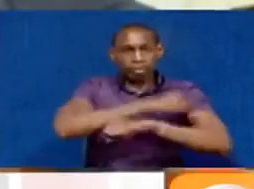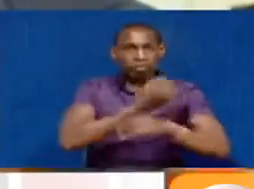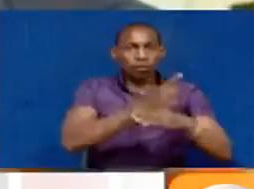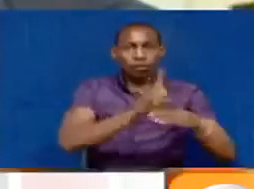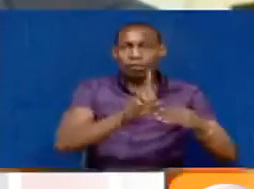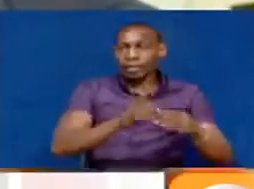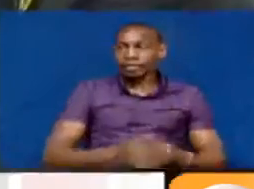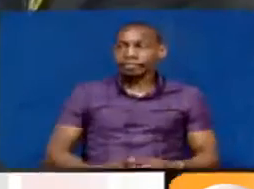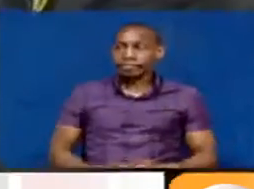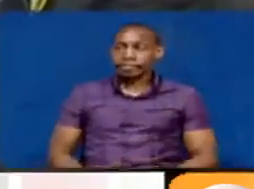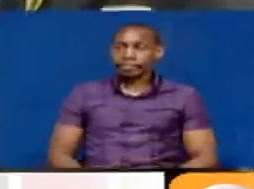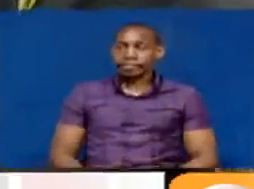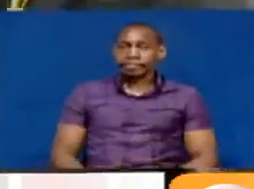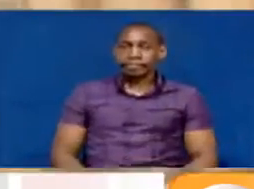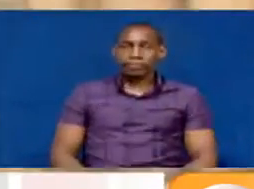1.